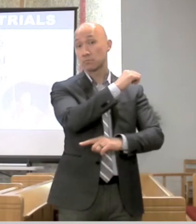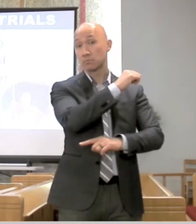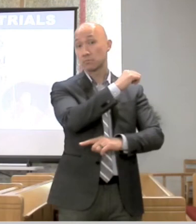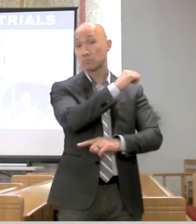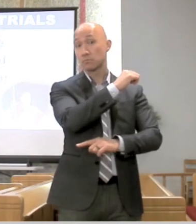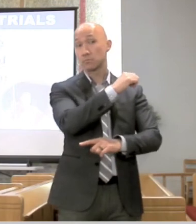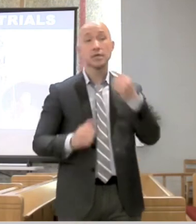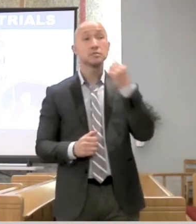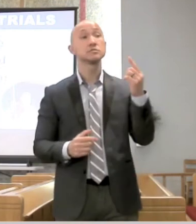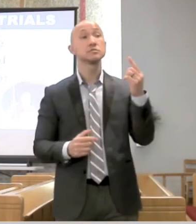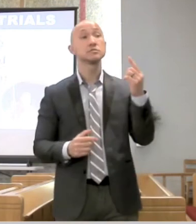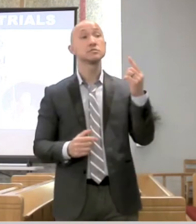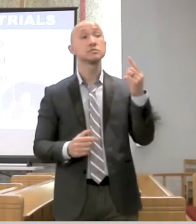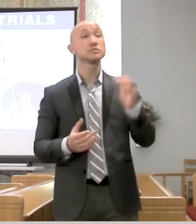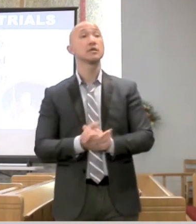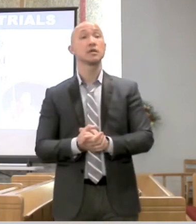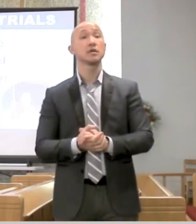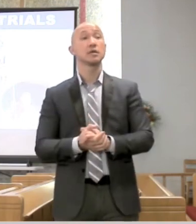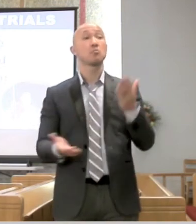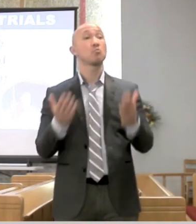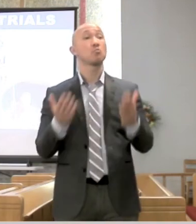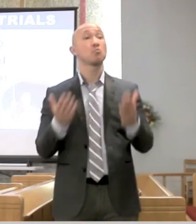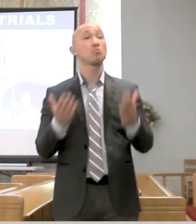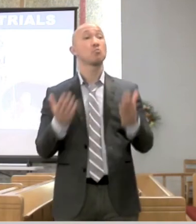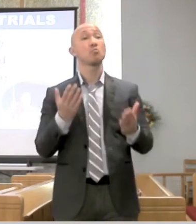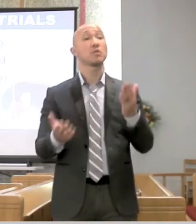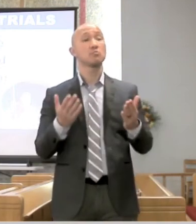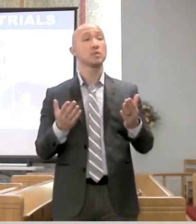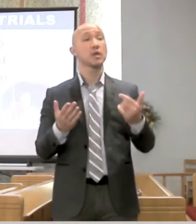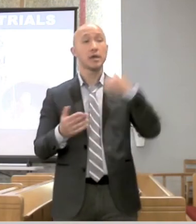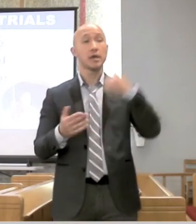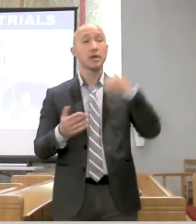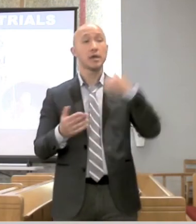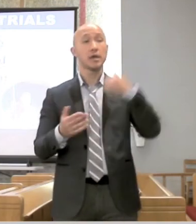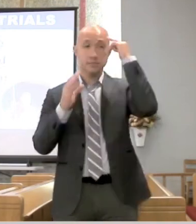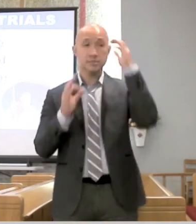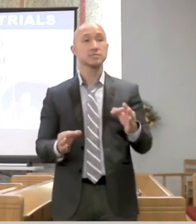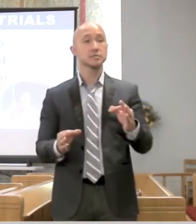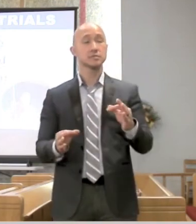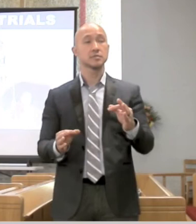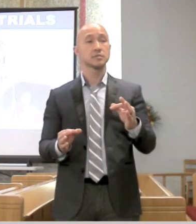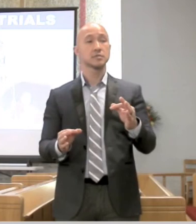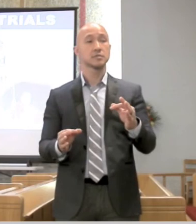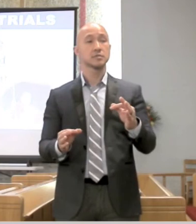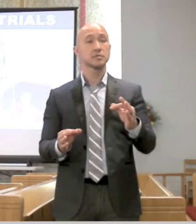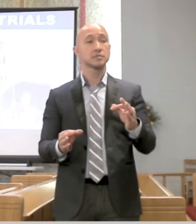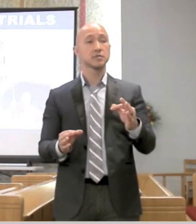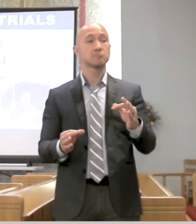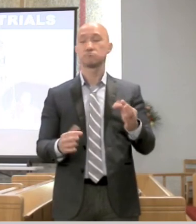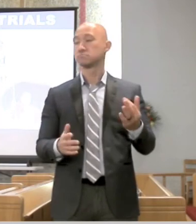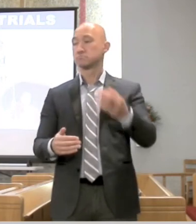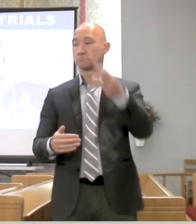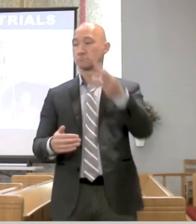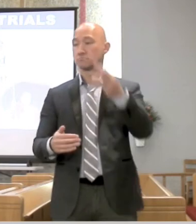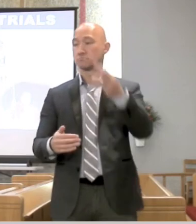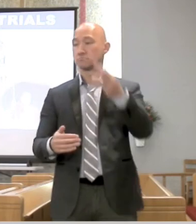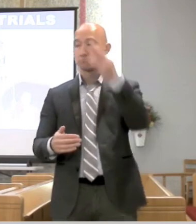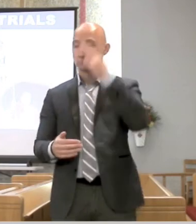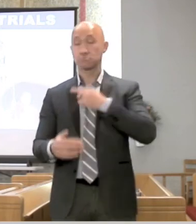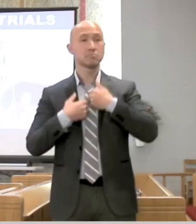him a lesson for you? I'll have him flogged and then we'll set him free. We'll teach him a lesson. What do you think?